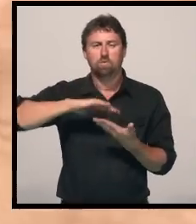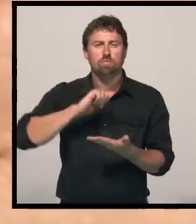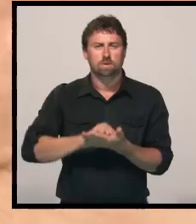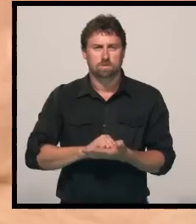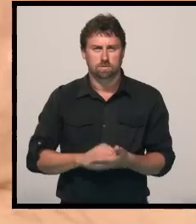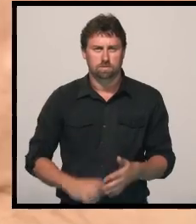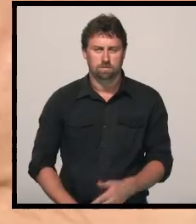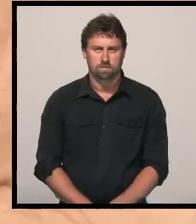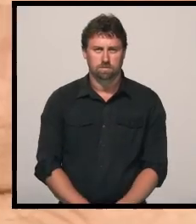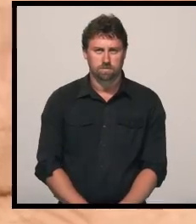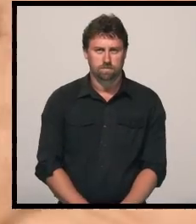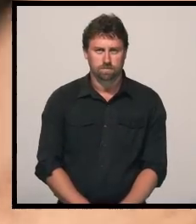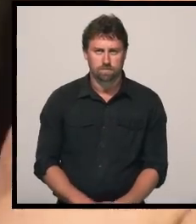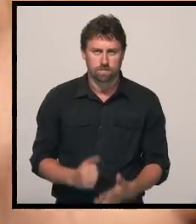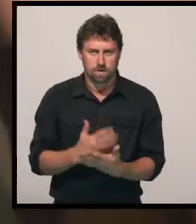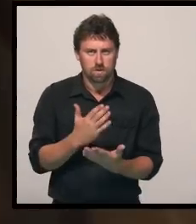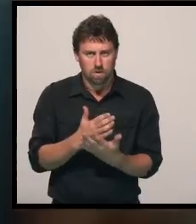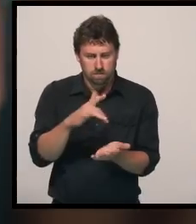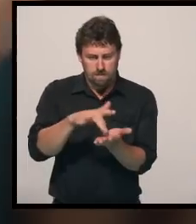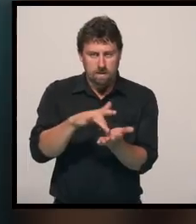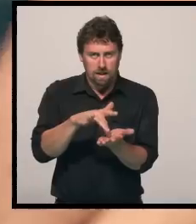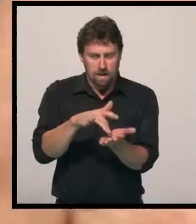to even that up so it's all nice and even.